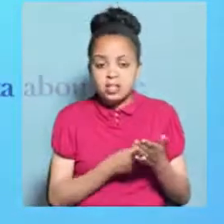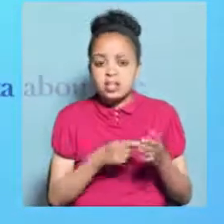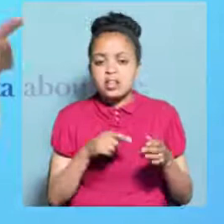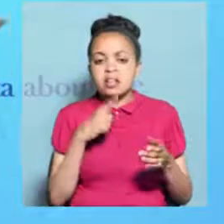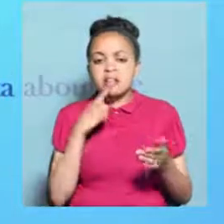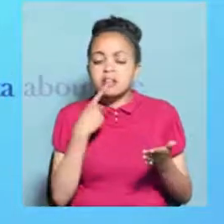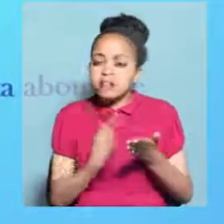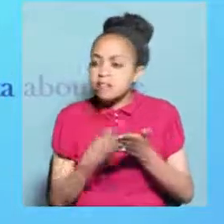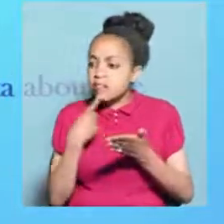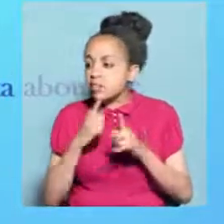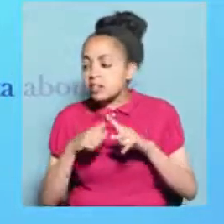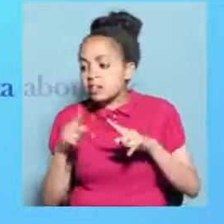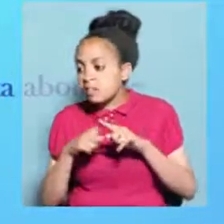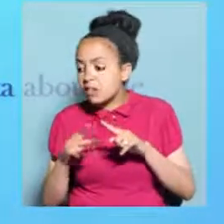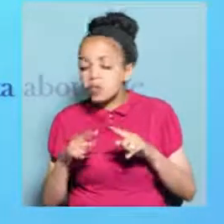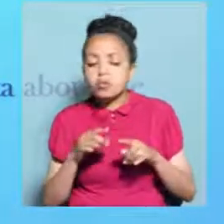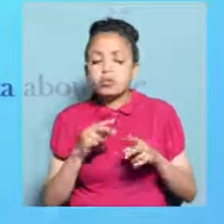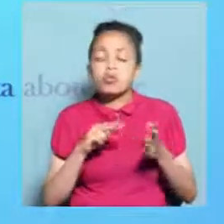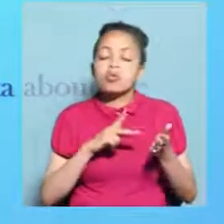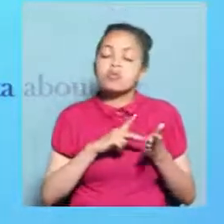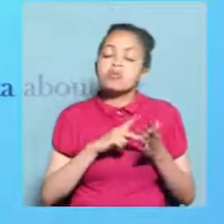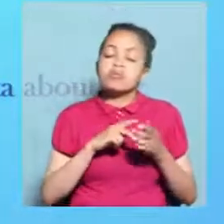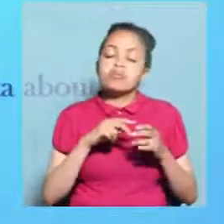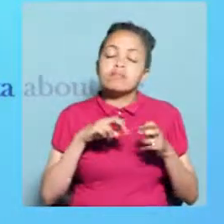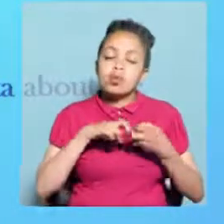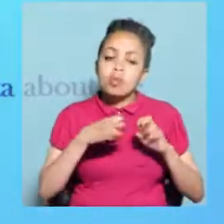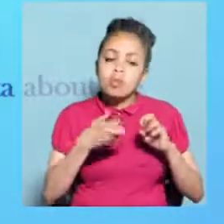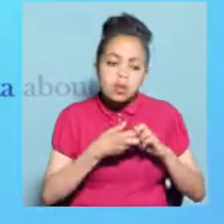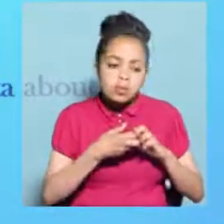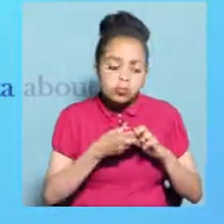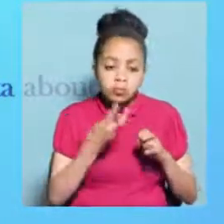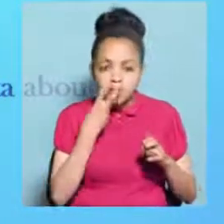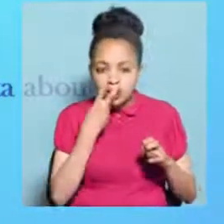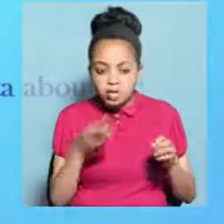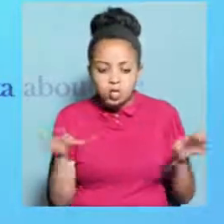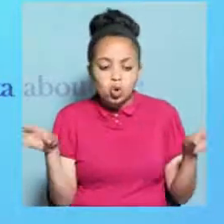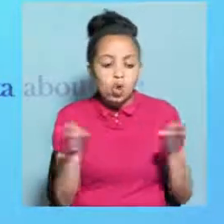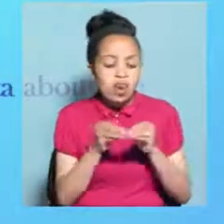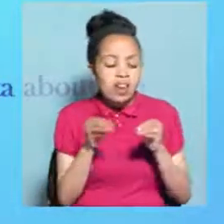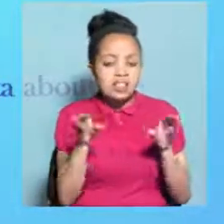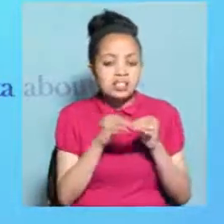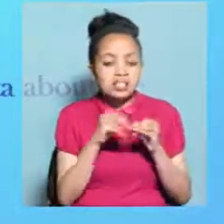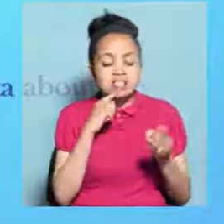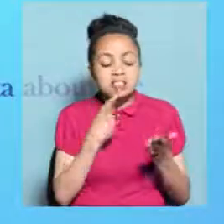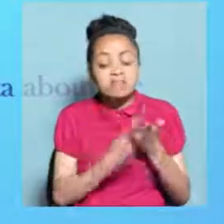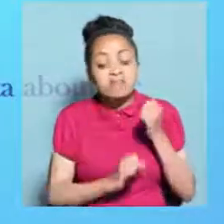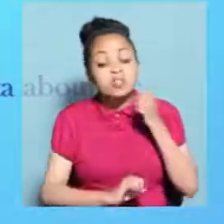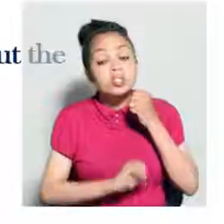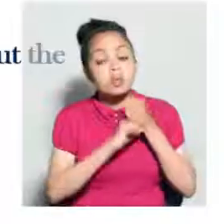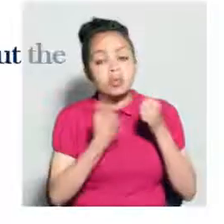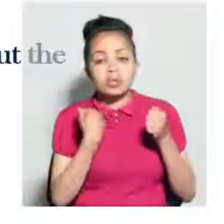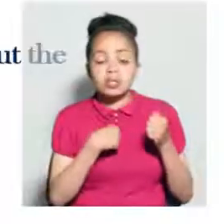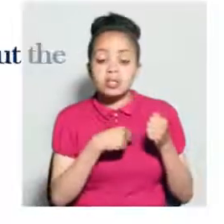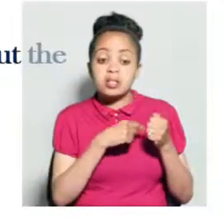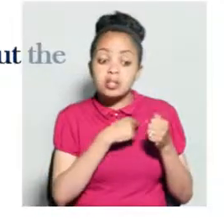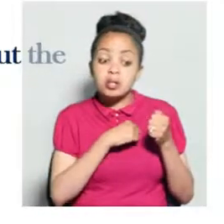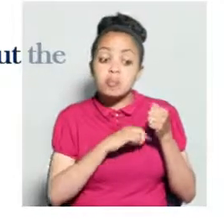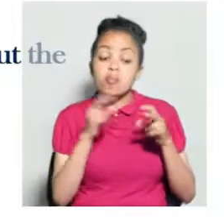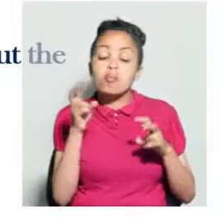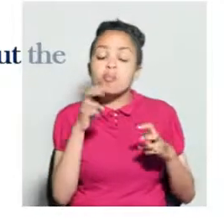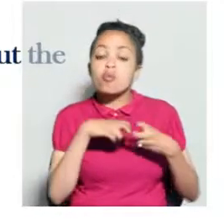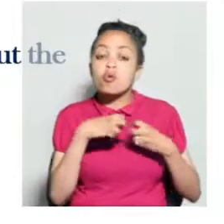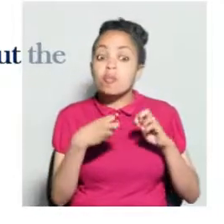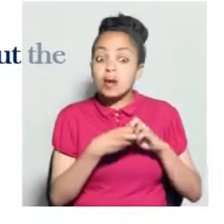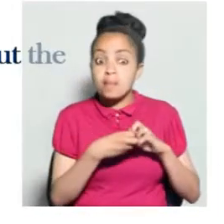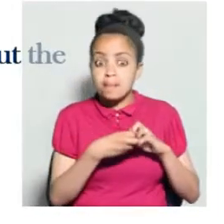data, defining the problem, reviewing, collecting a data that can be support about the problem identified,